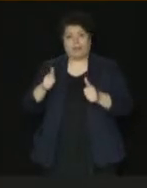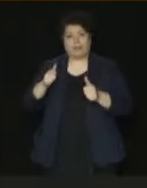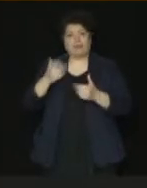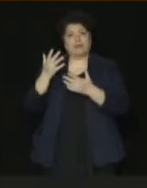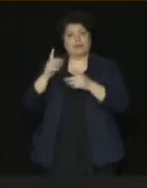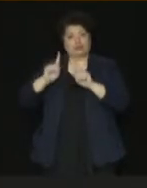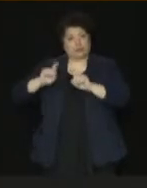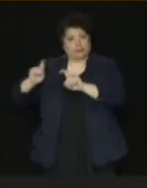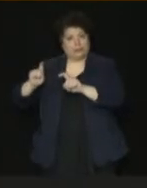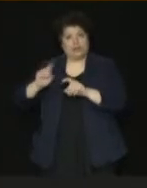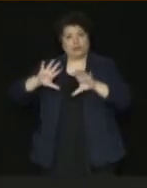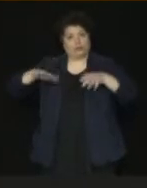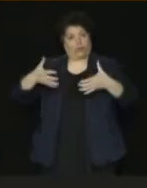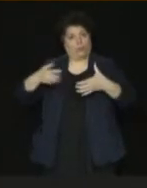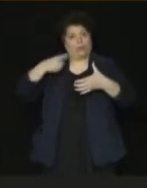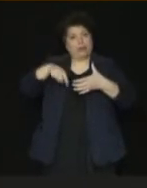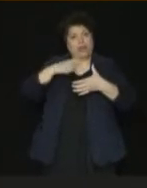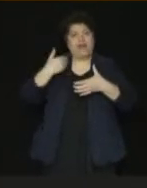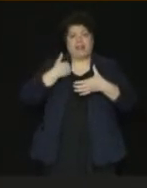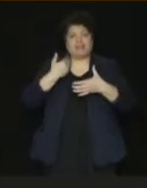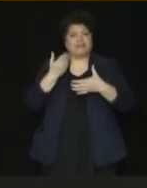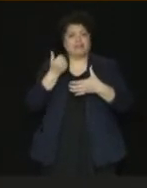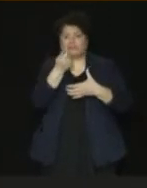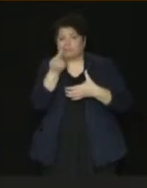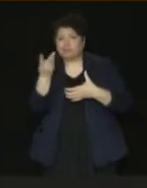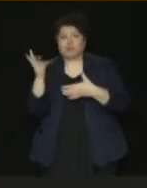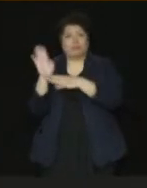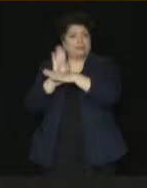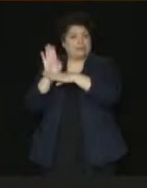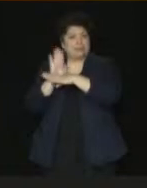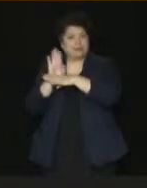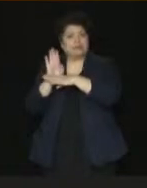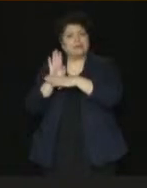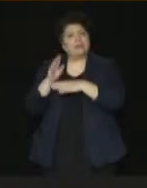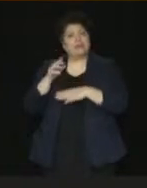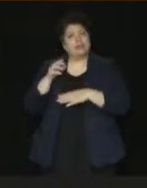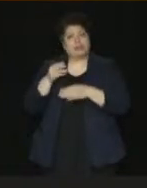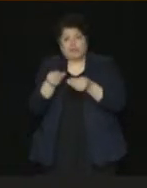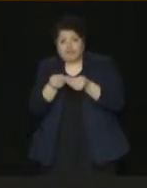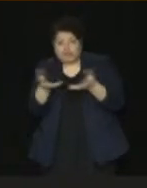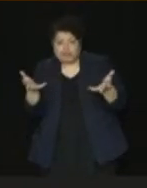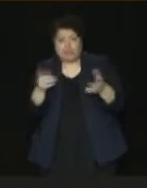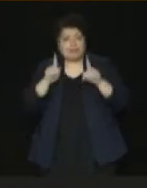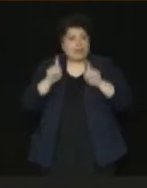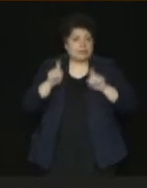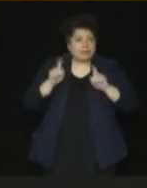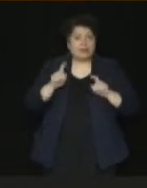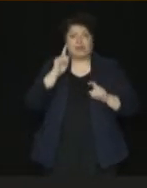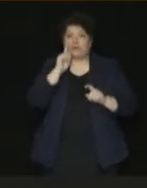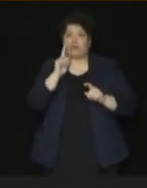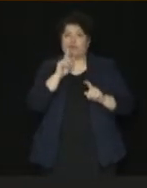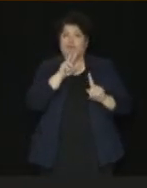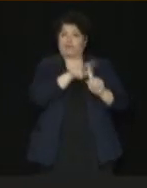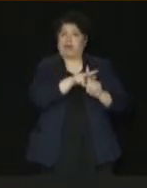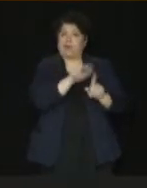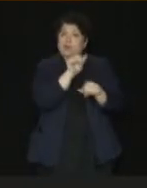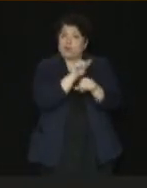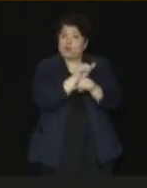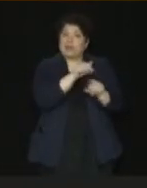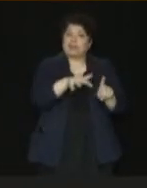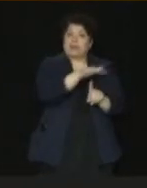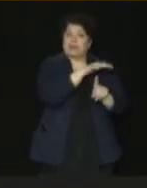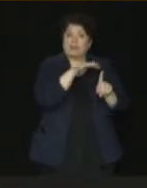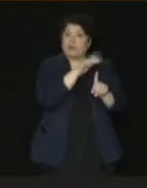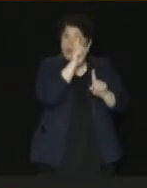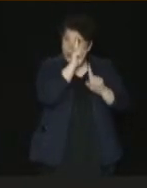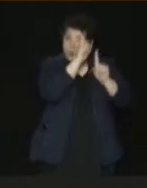Consortium, which groups together a number of businesses to deploy tests in workplaces. The goal of the consortium is